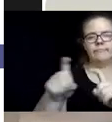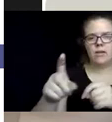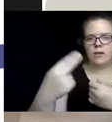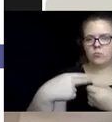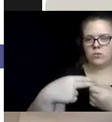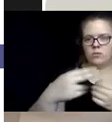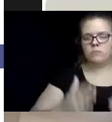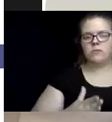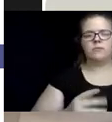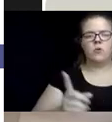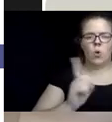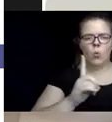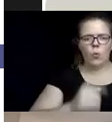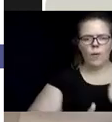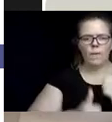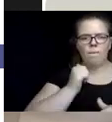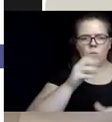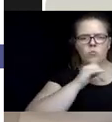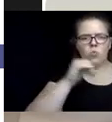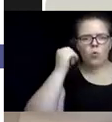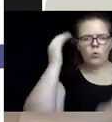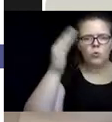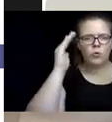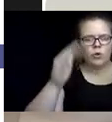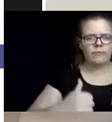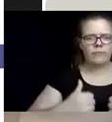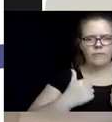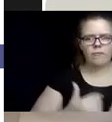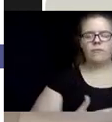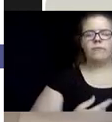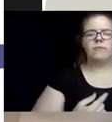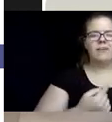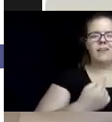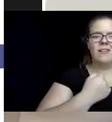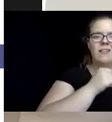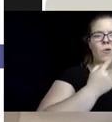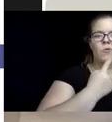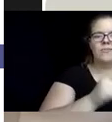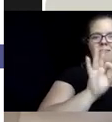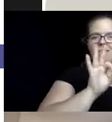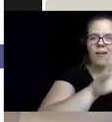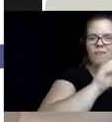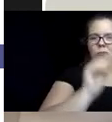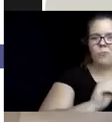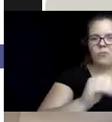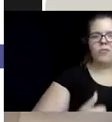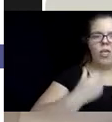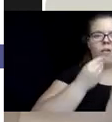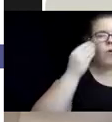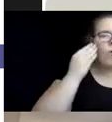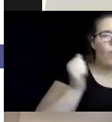participants, where do most older adults reside? They don't come up with 95% of older adults living at home or with